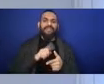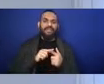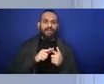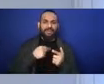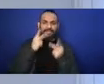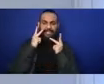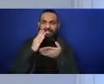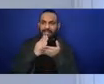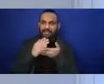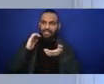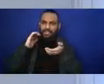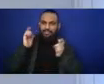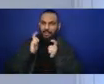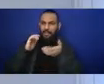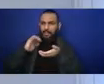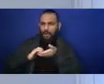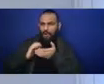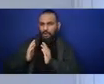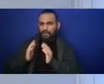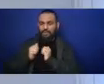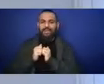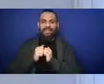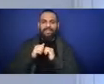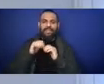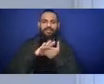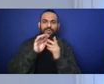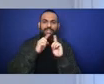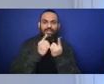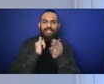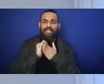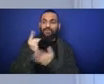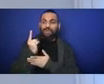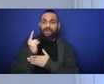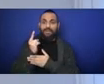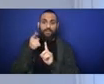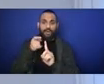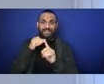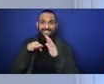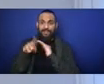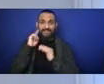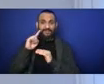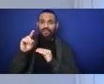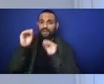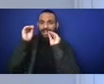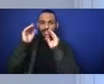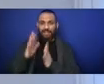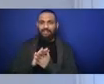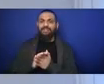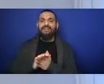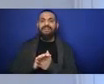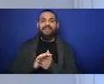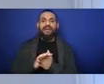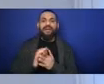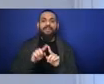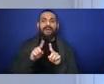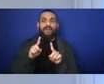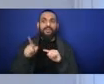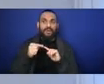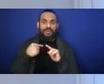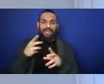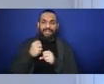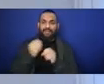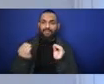schools. And as we continue to expand our additional providers and additional allocations, we've seen partnerships